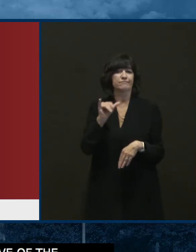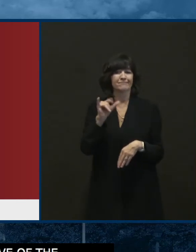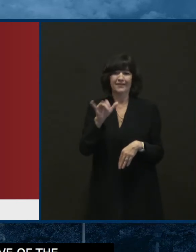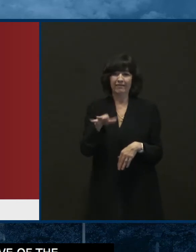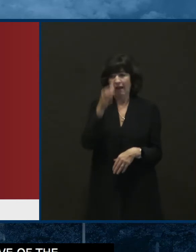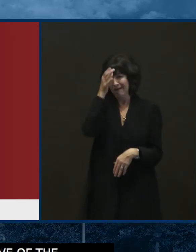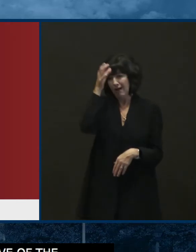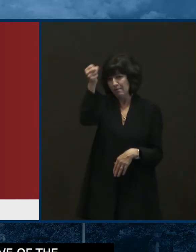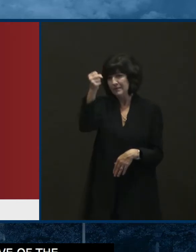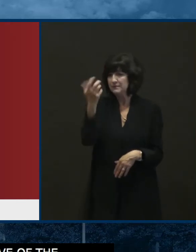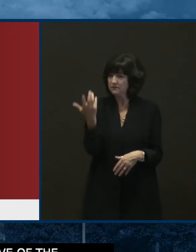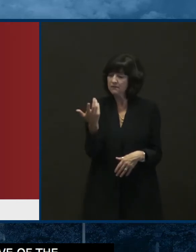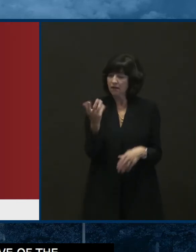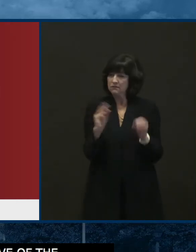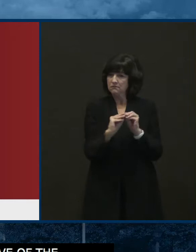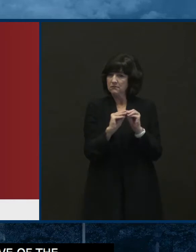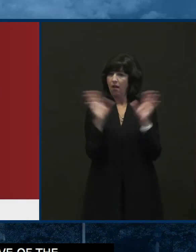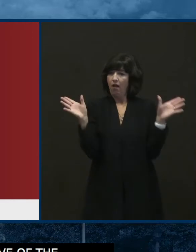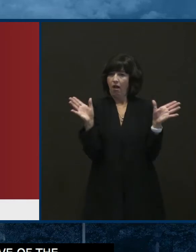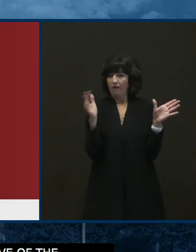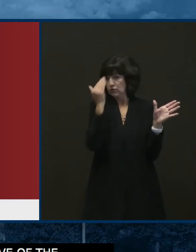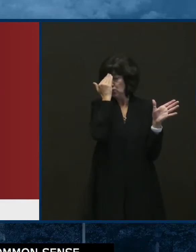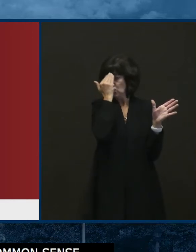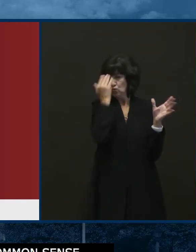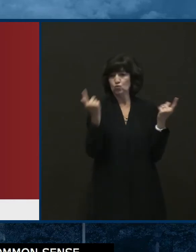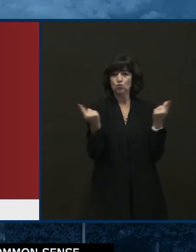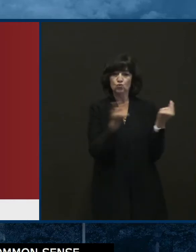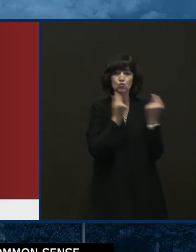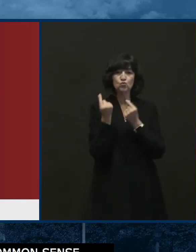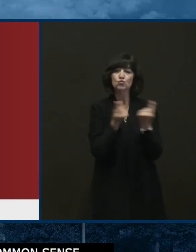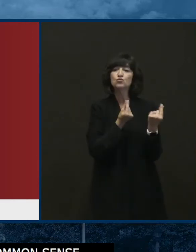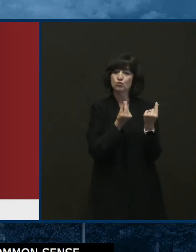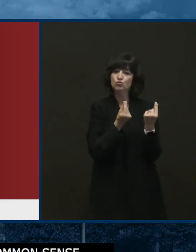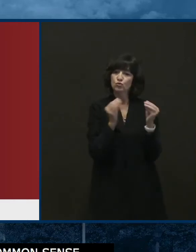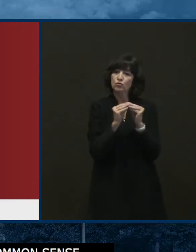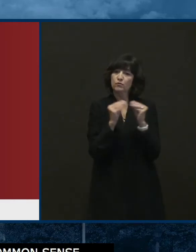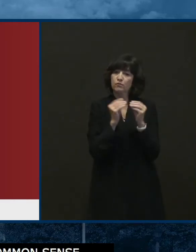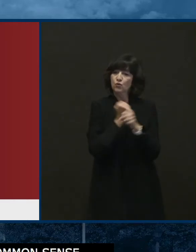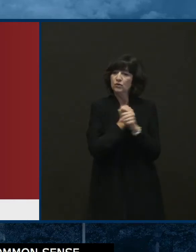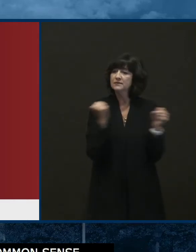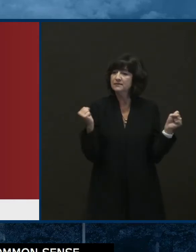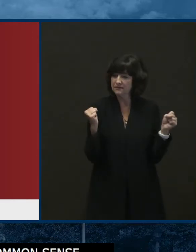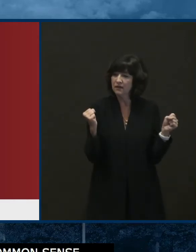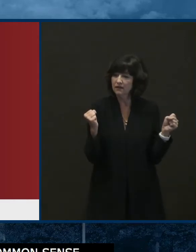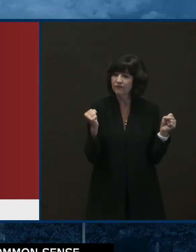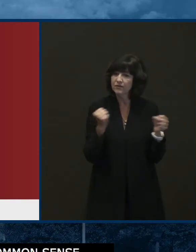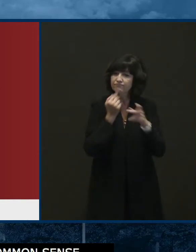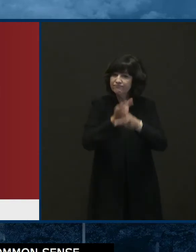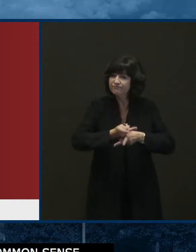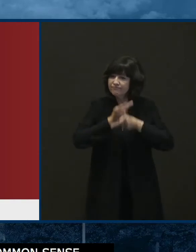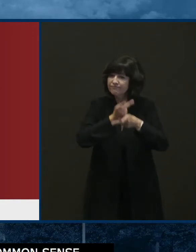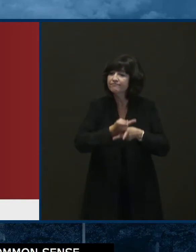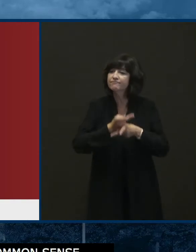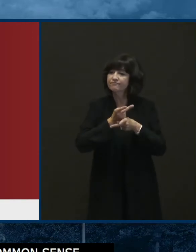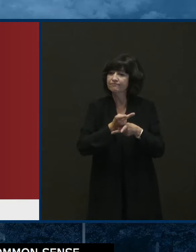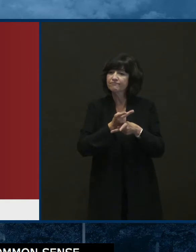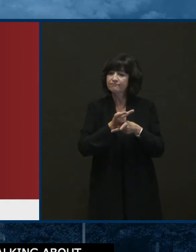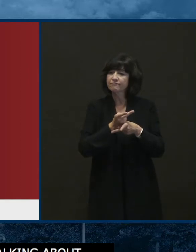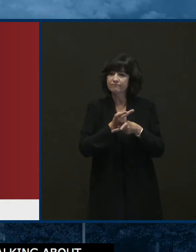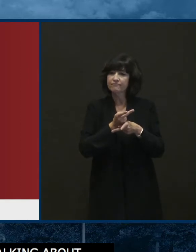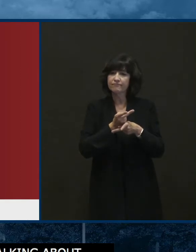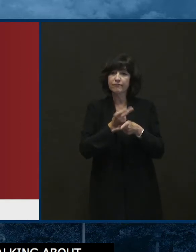everything that they've been talking about and we've been talking about. Do Halloween, but do it carefully. They're obviously canceling